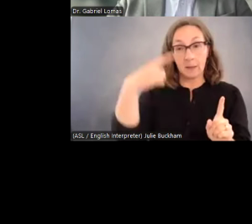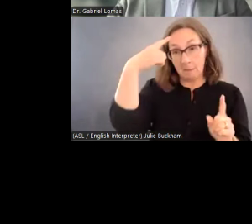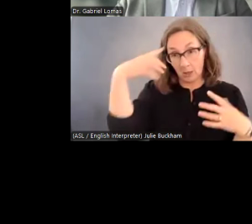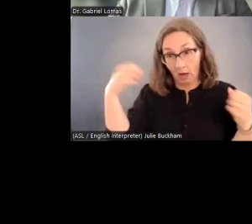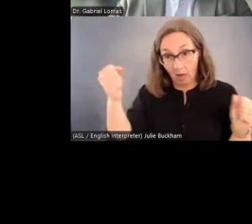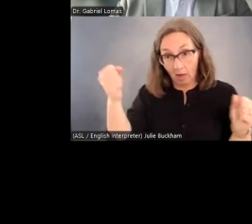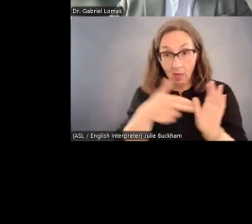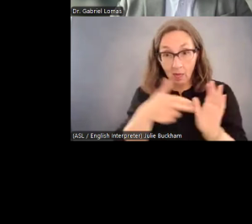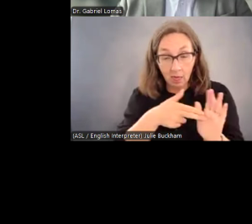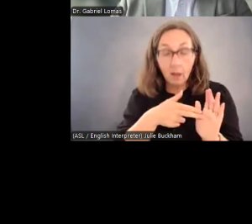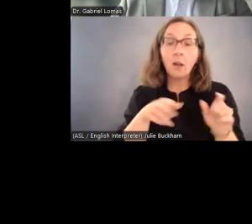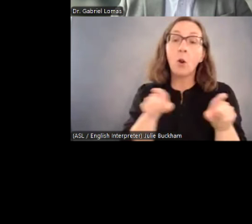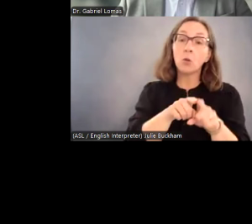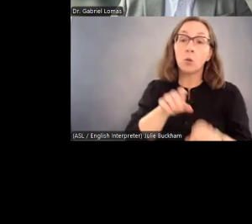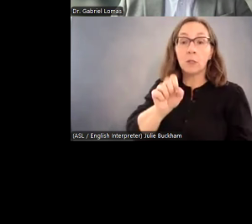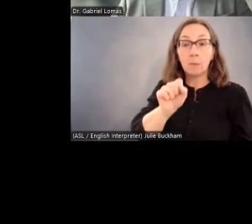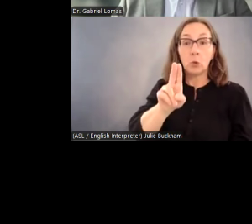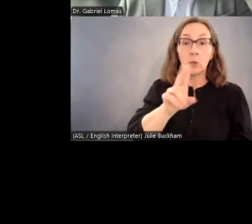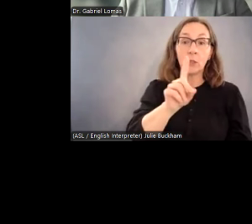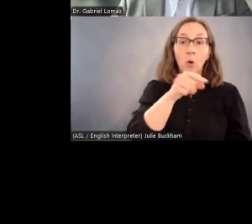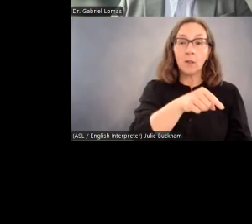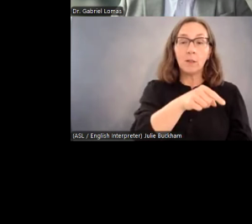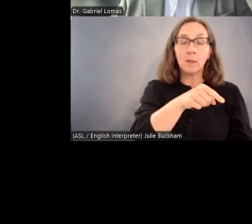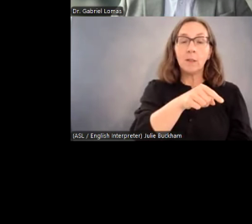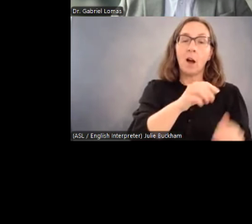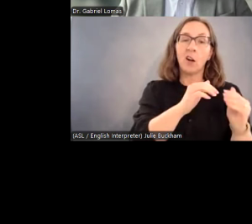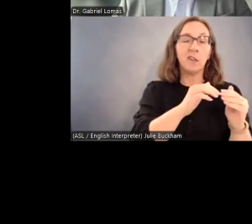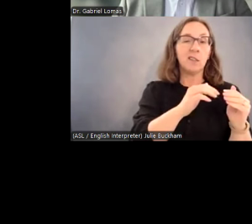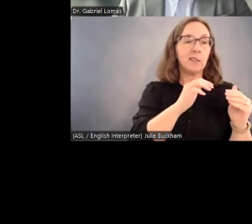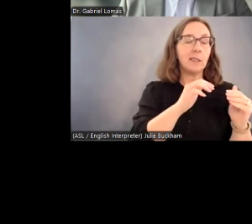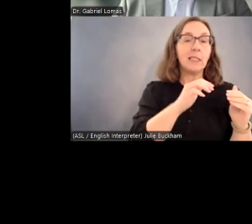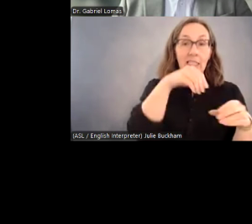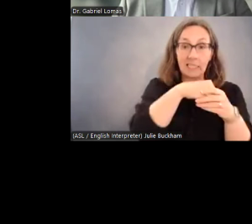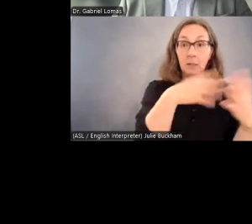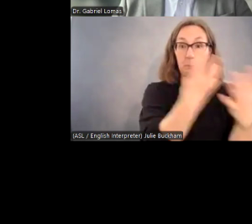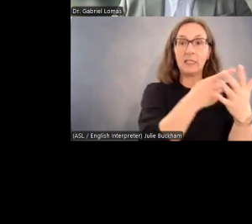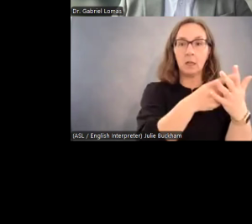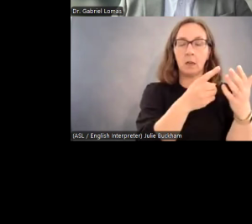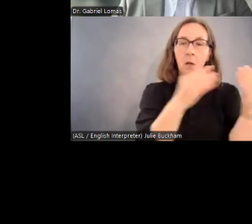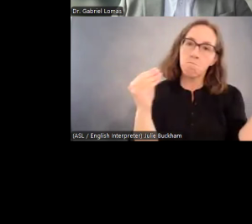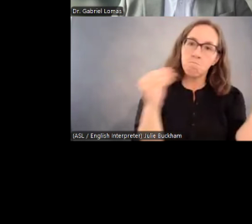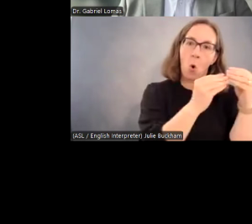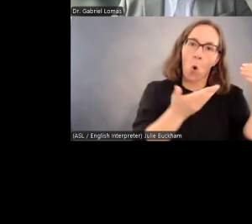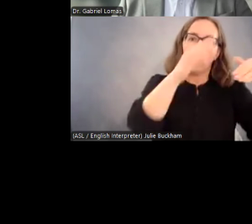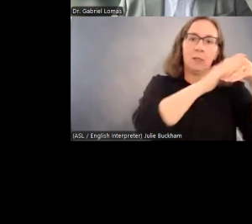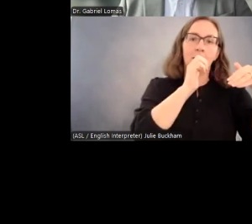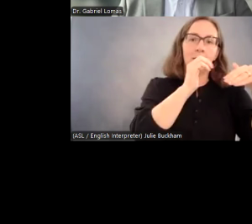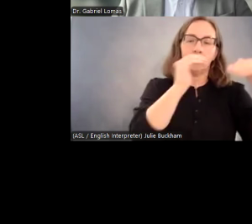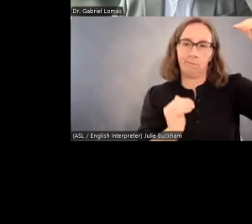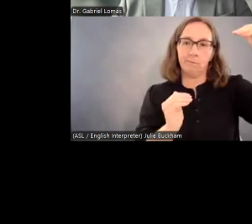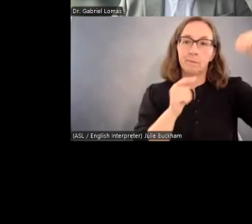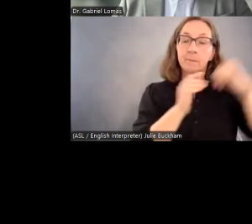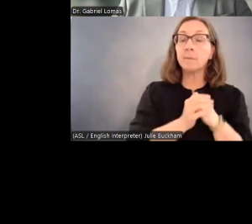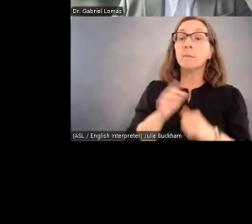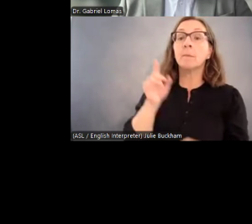and substance use disorders are overrepresented in the justice system. Now, in terms of deaf and hard of hearing